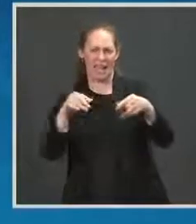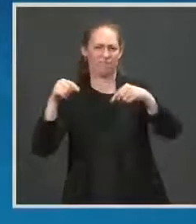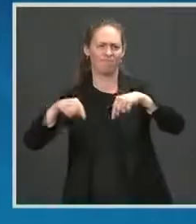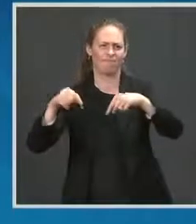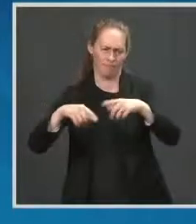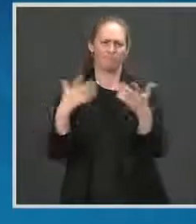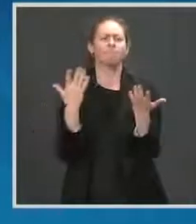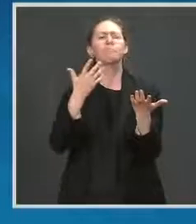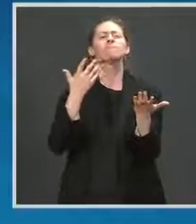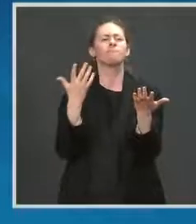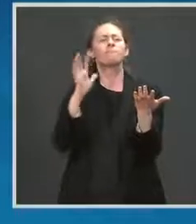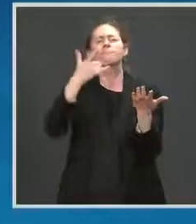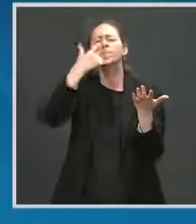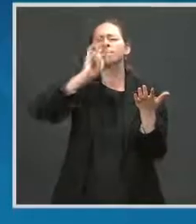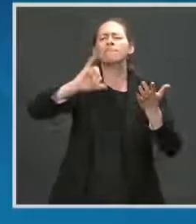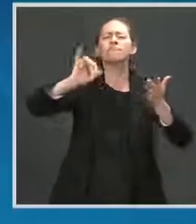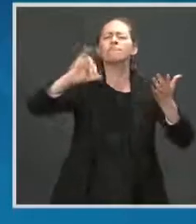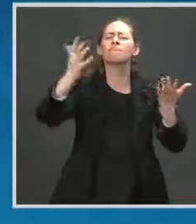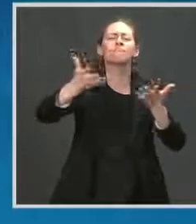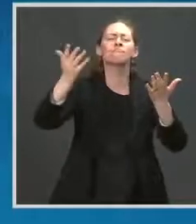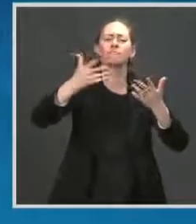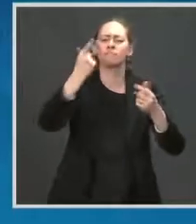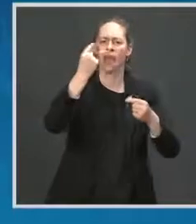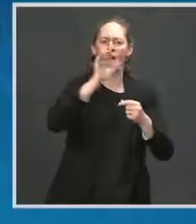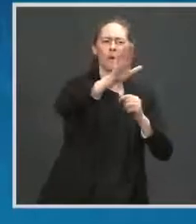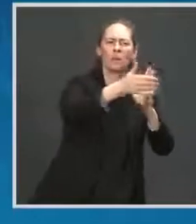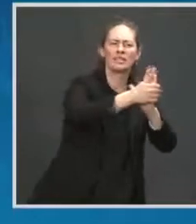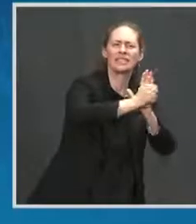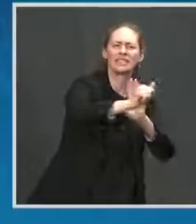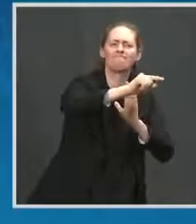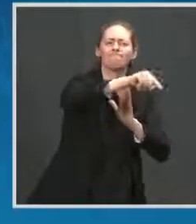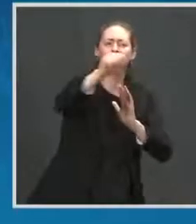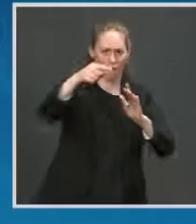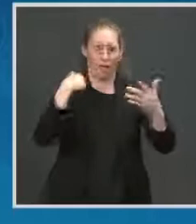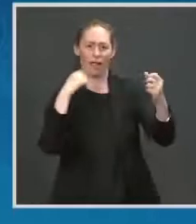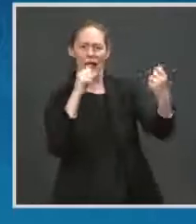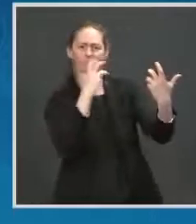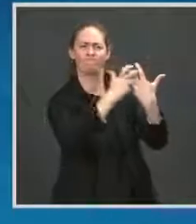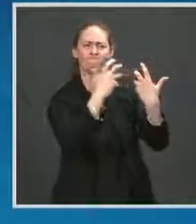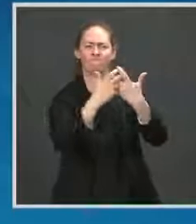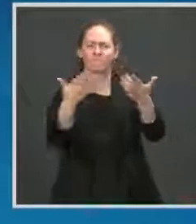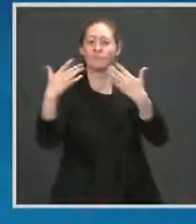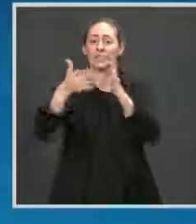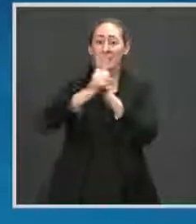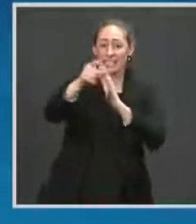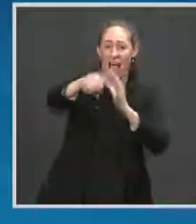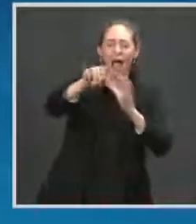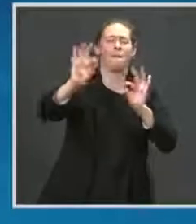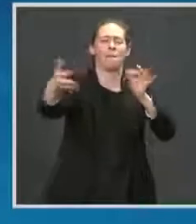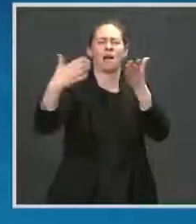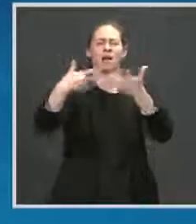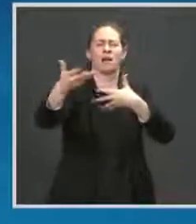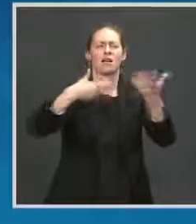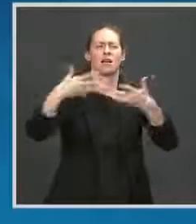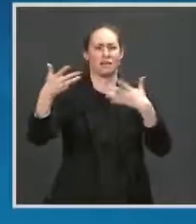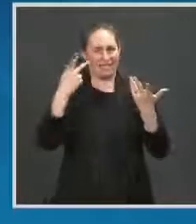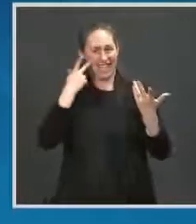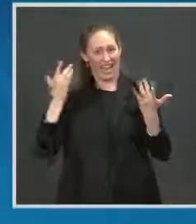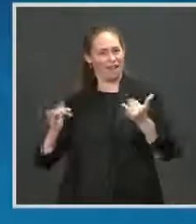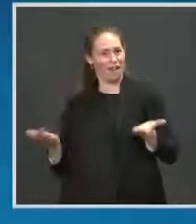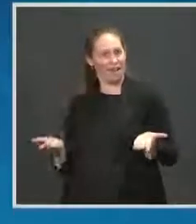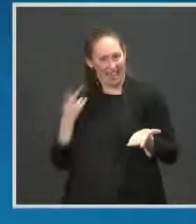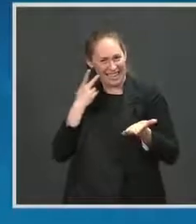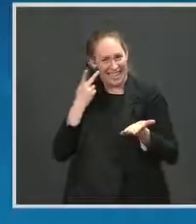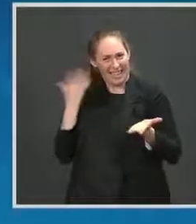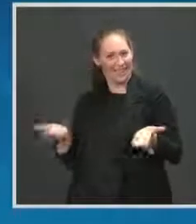the skills that millions of workers in our country already have. Just look at what's happening here.